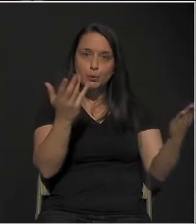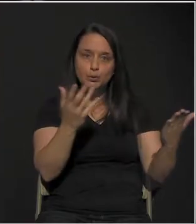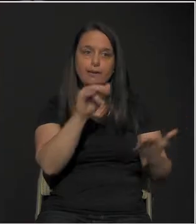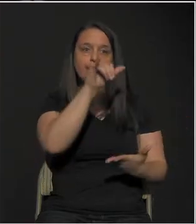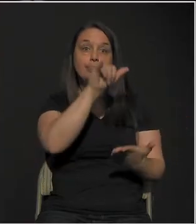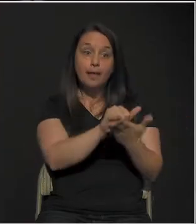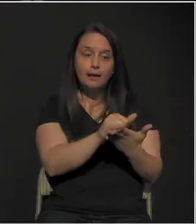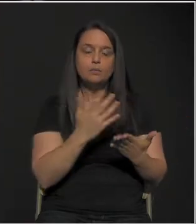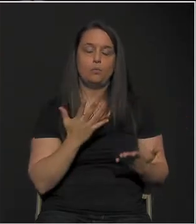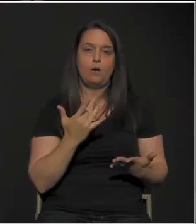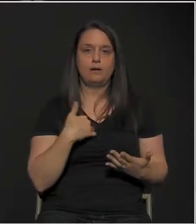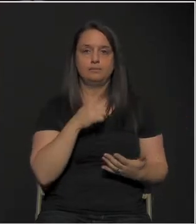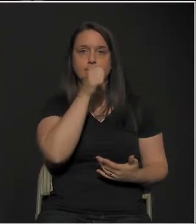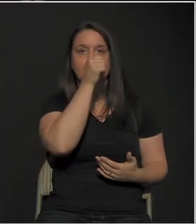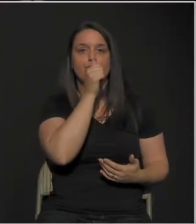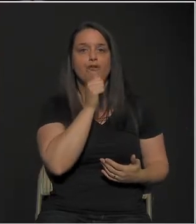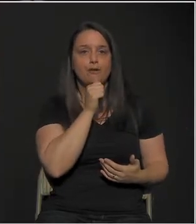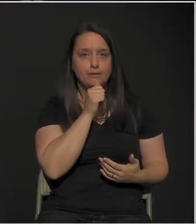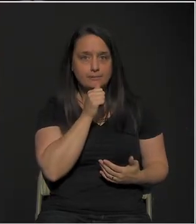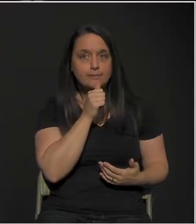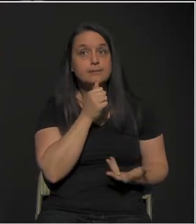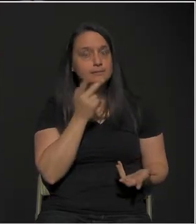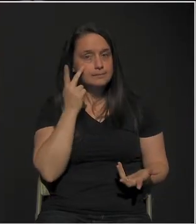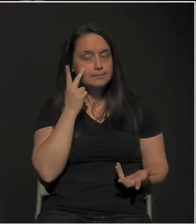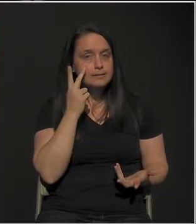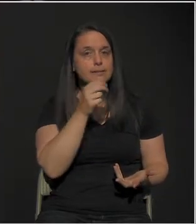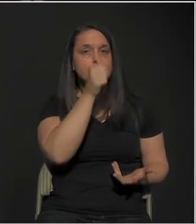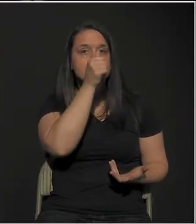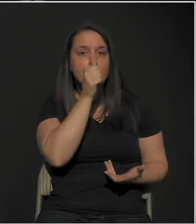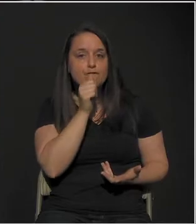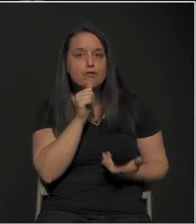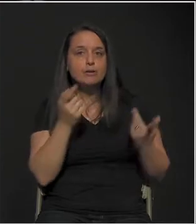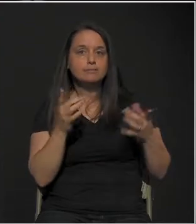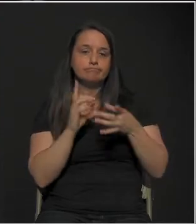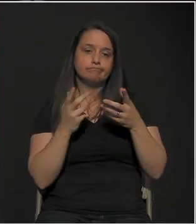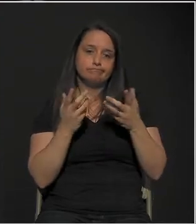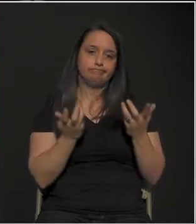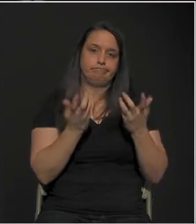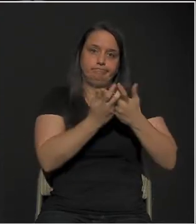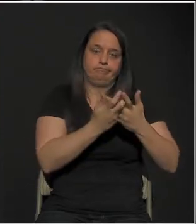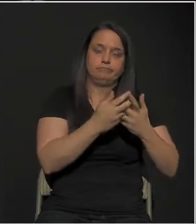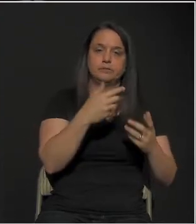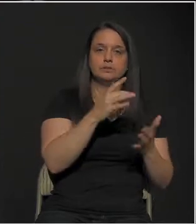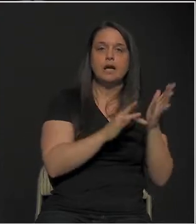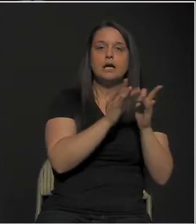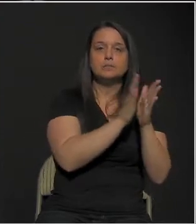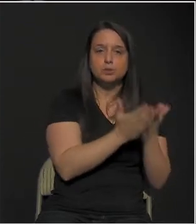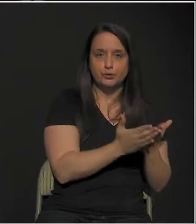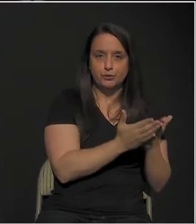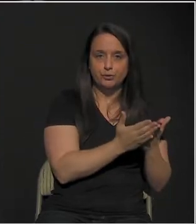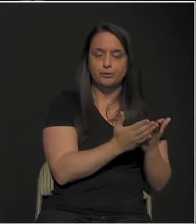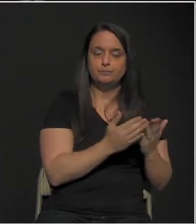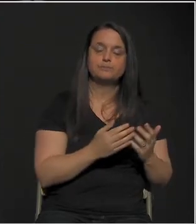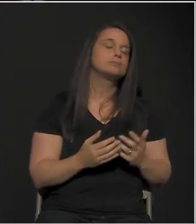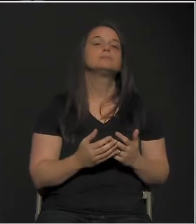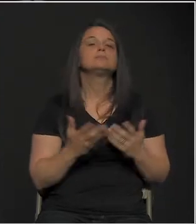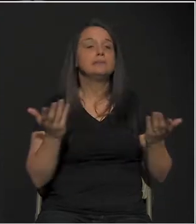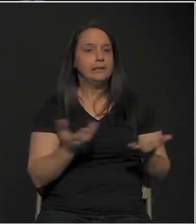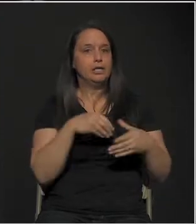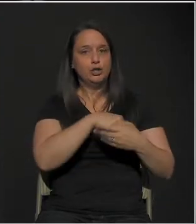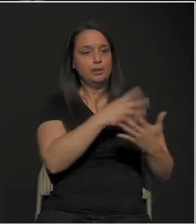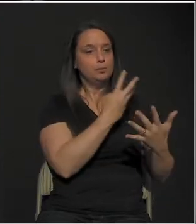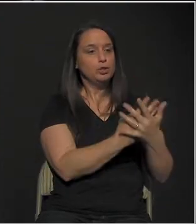I'm suffering. See, suffering comes with the gospel. And that's why I'm suffering here in